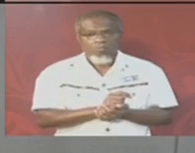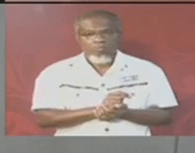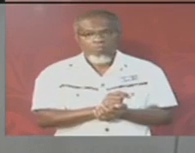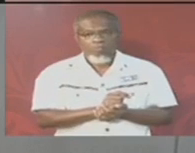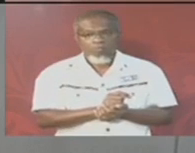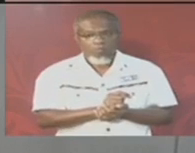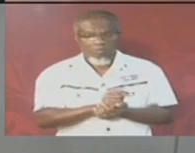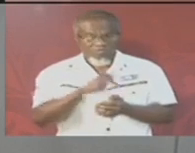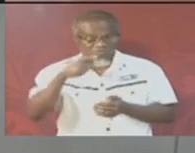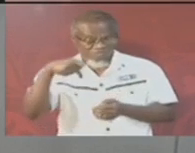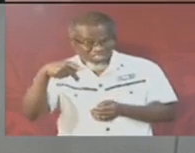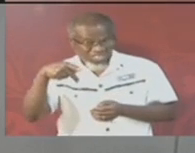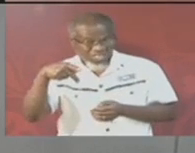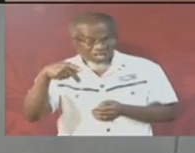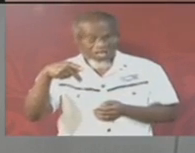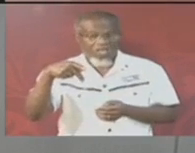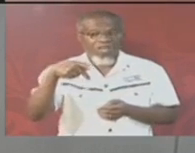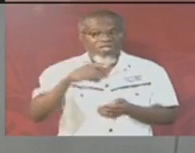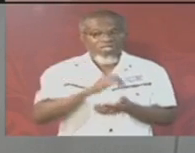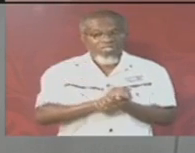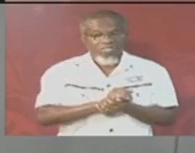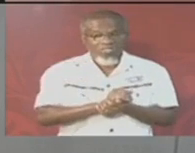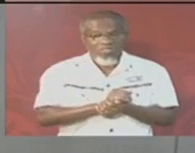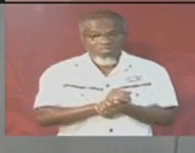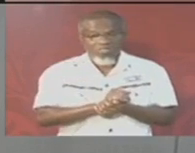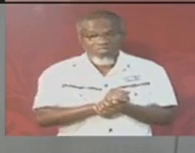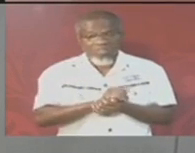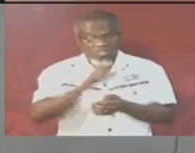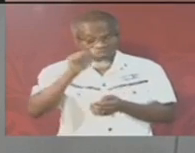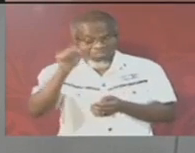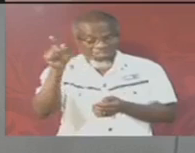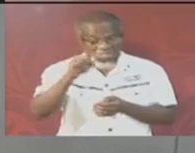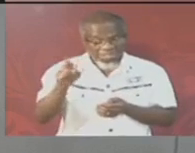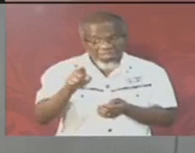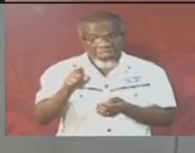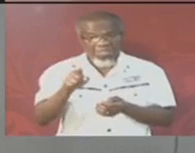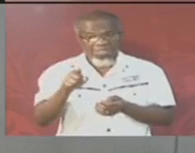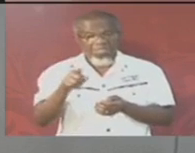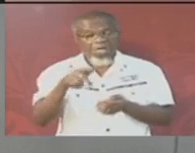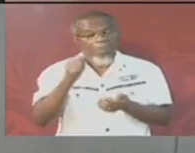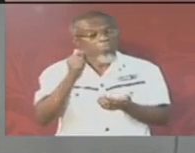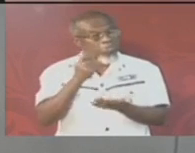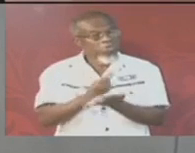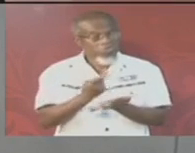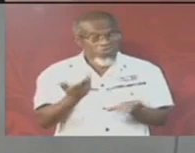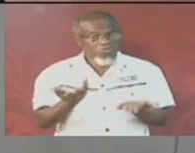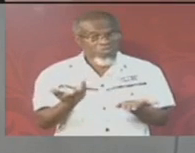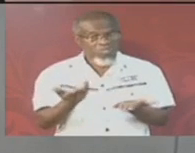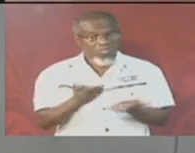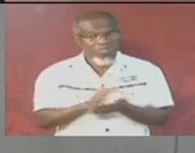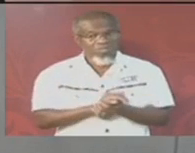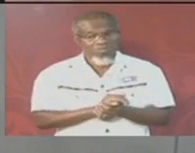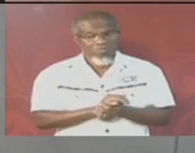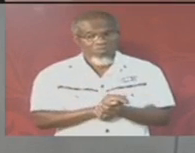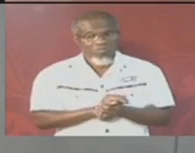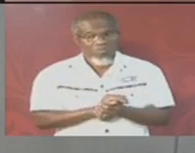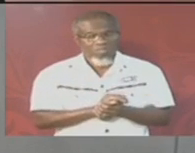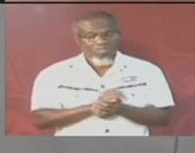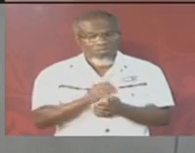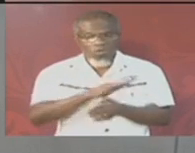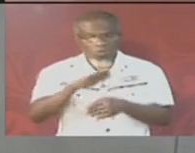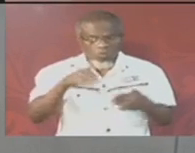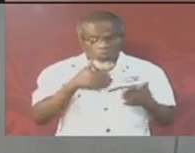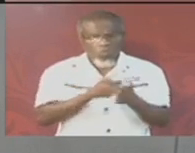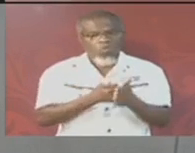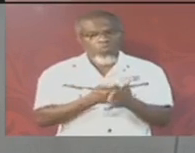very similar rates of thromboembolic phenomenon, which is 4 in a million or 5 in a million in terms of number.